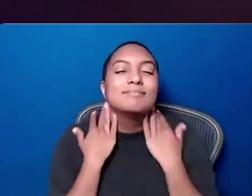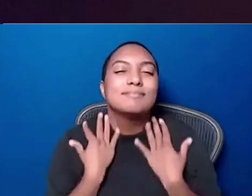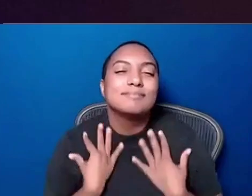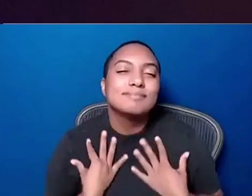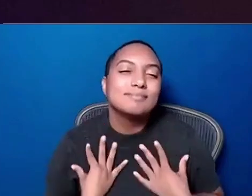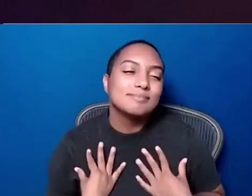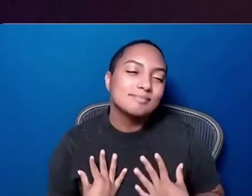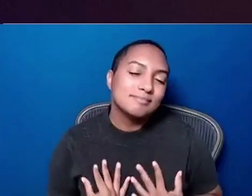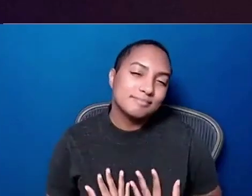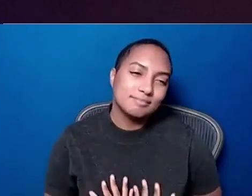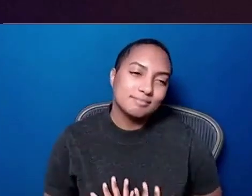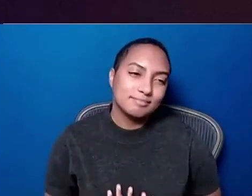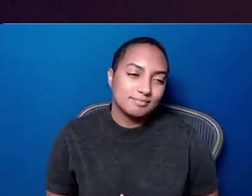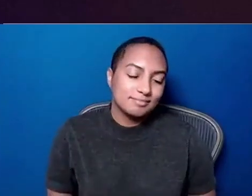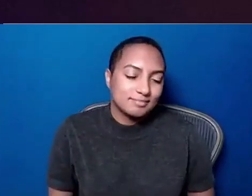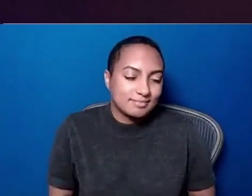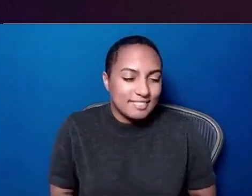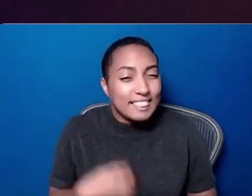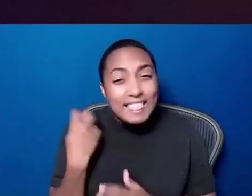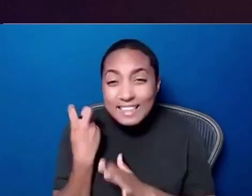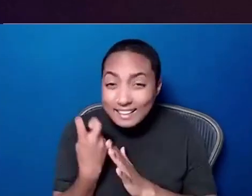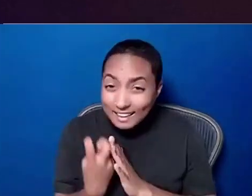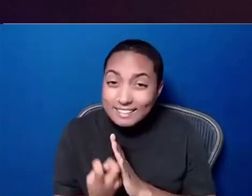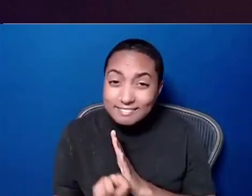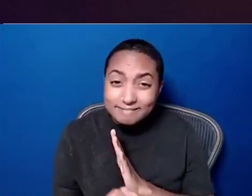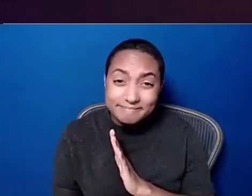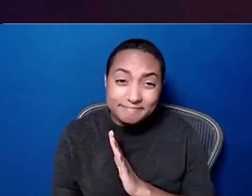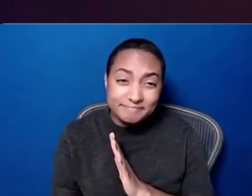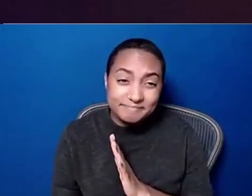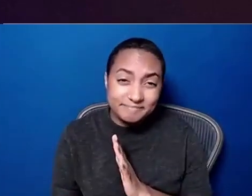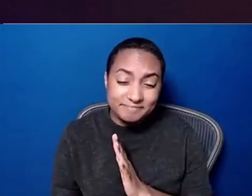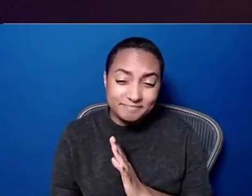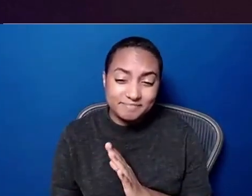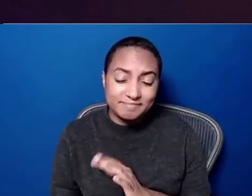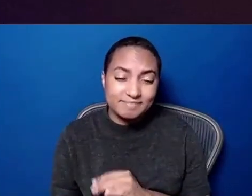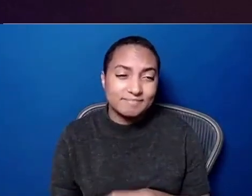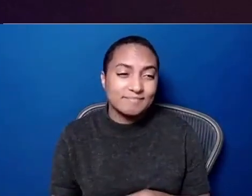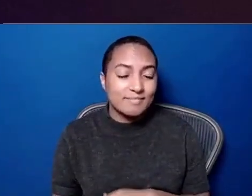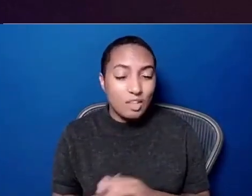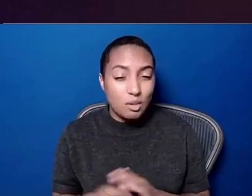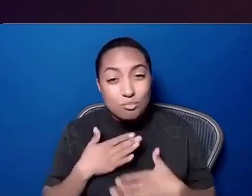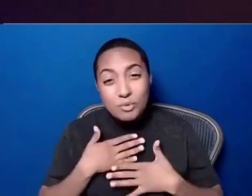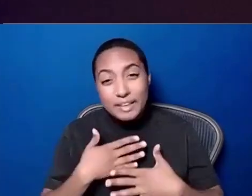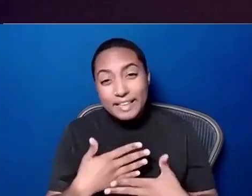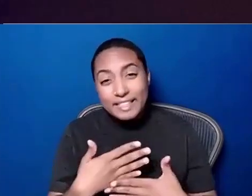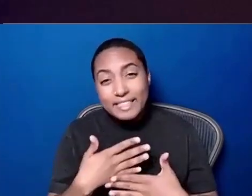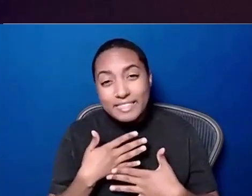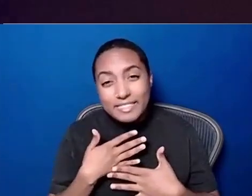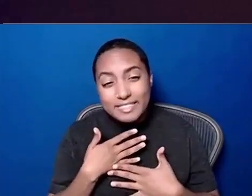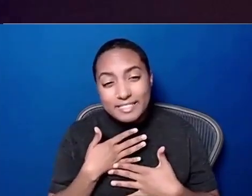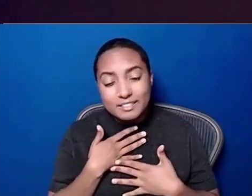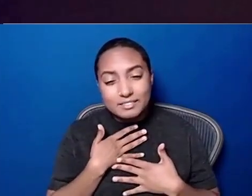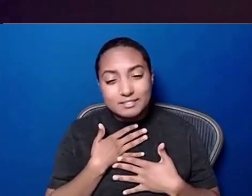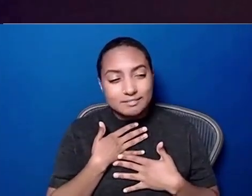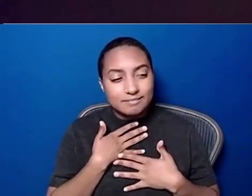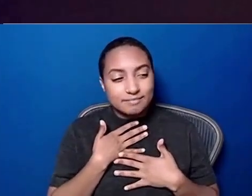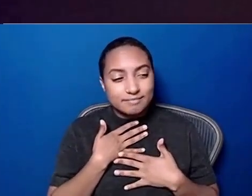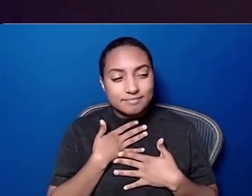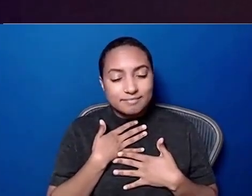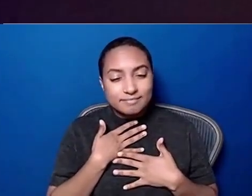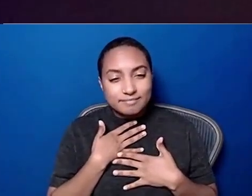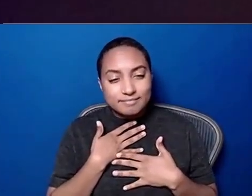Nourish yourself with it. Lean into it. And breathe. And then the heart